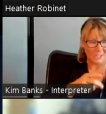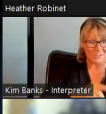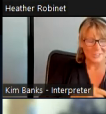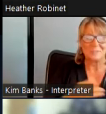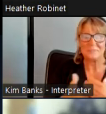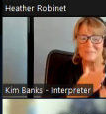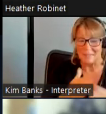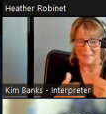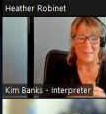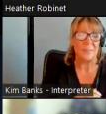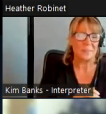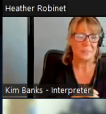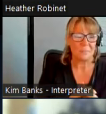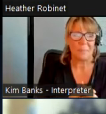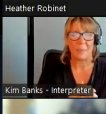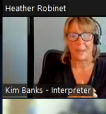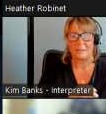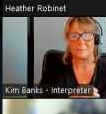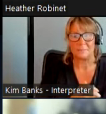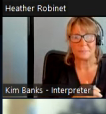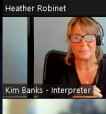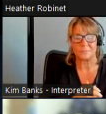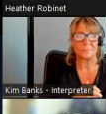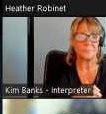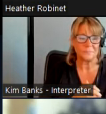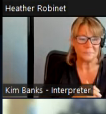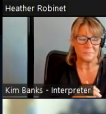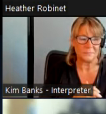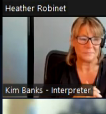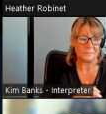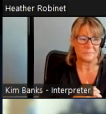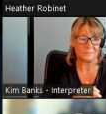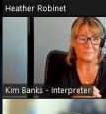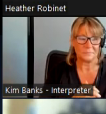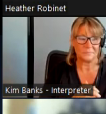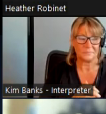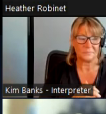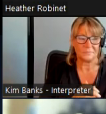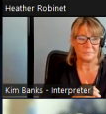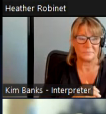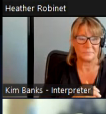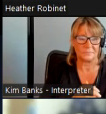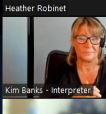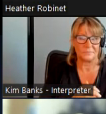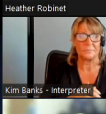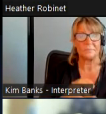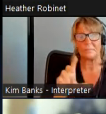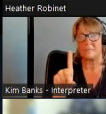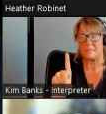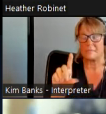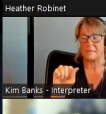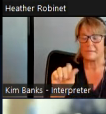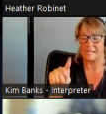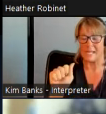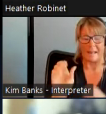guess I just want to start by talking about the fact that the data that we put into CAMS is